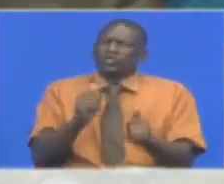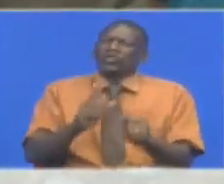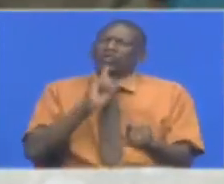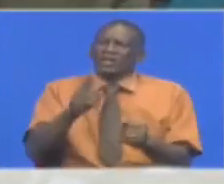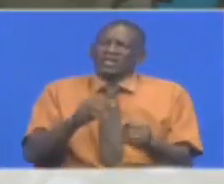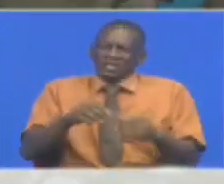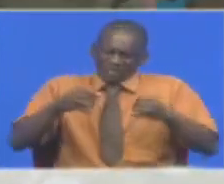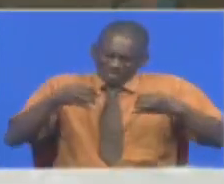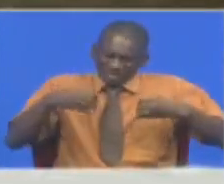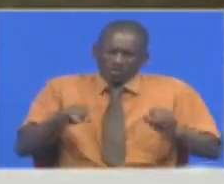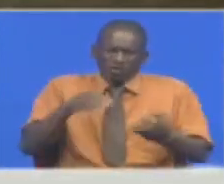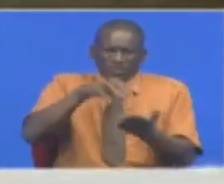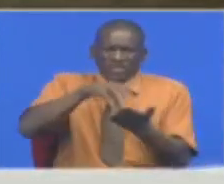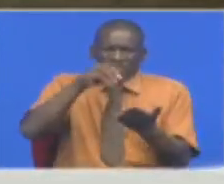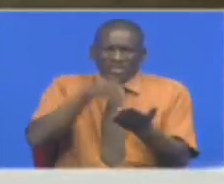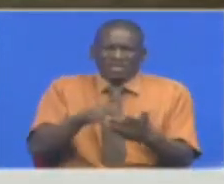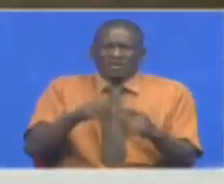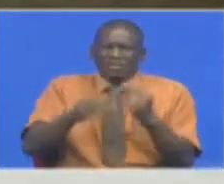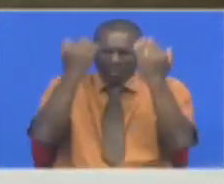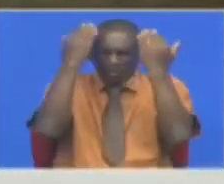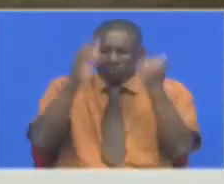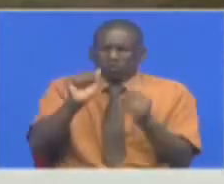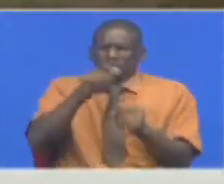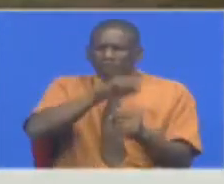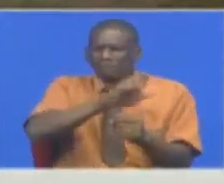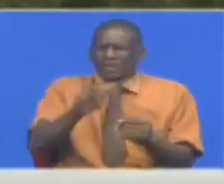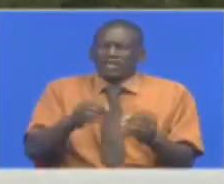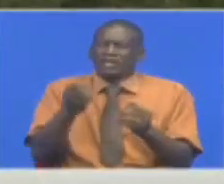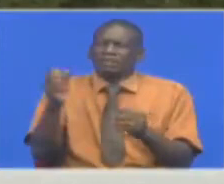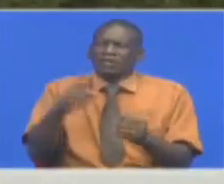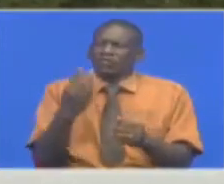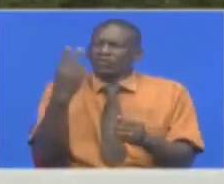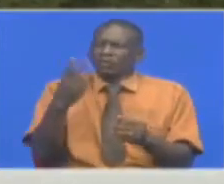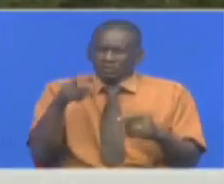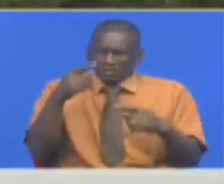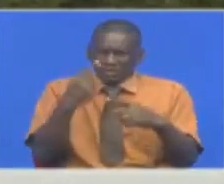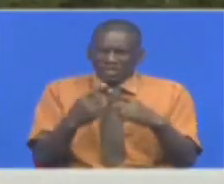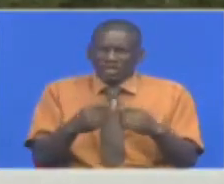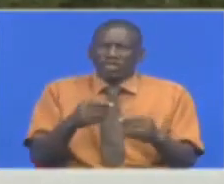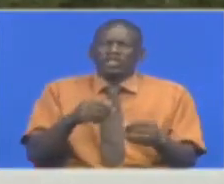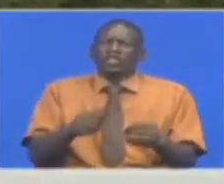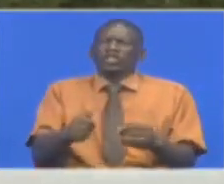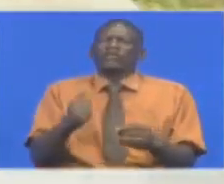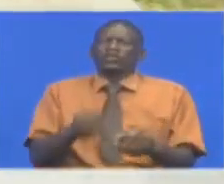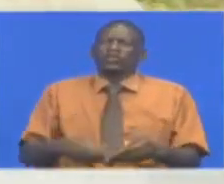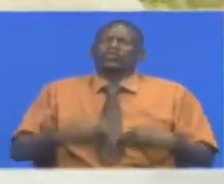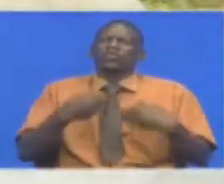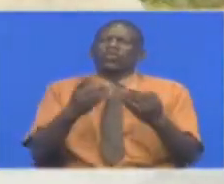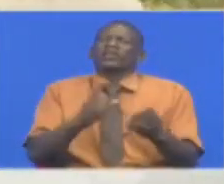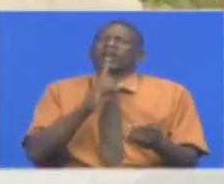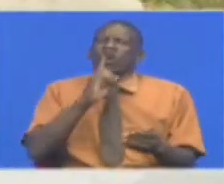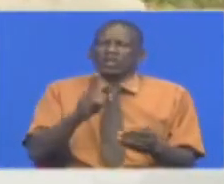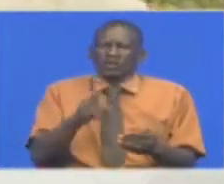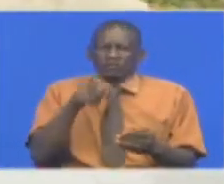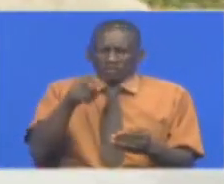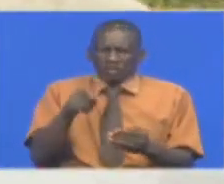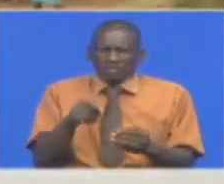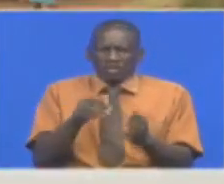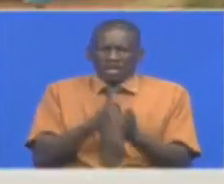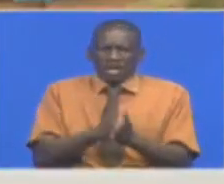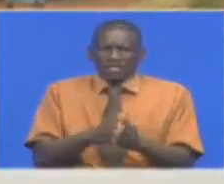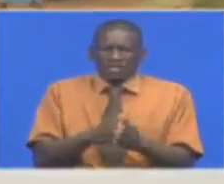case. But the Court of Appeal in February this year declined to order a stay on Justice Mongo's ruling, paving way for the